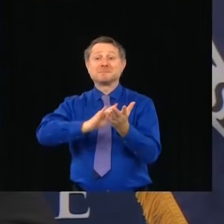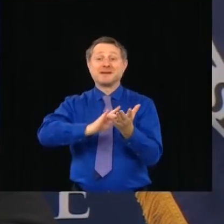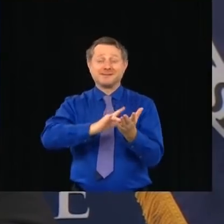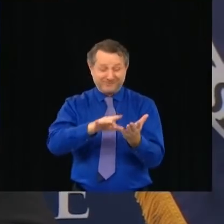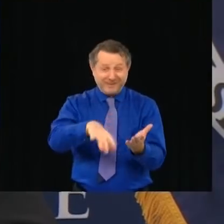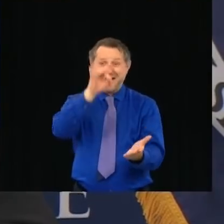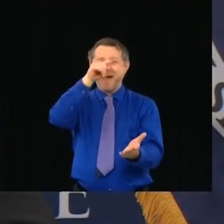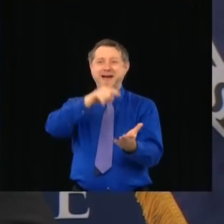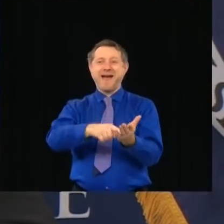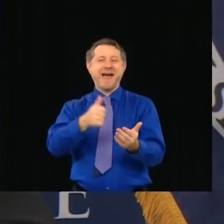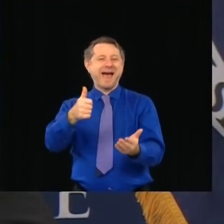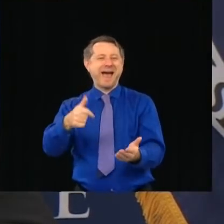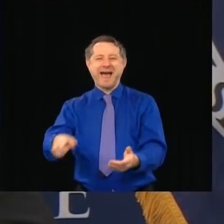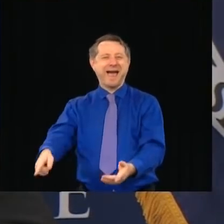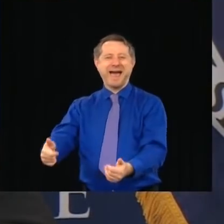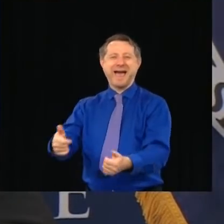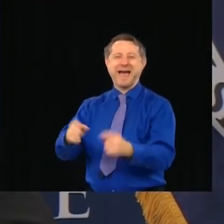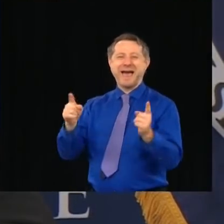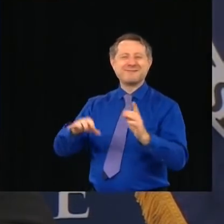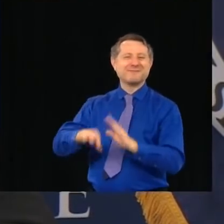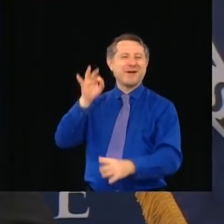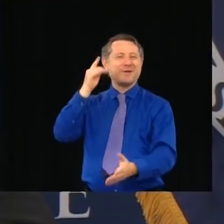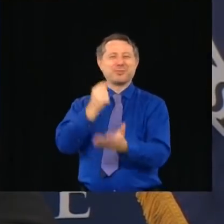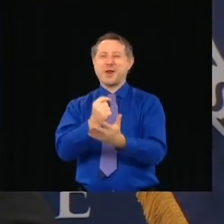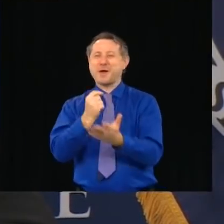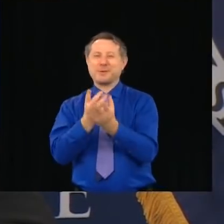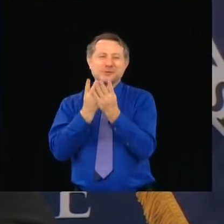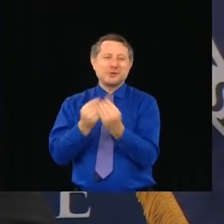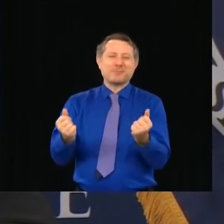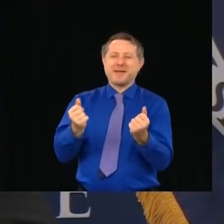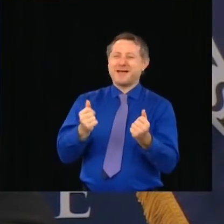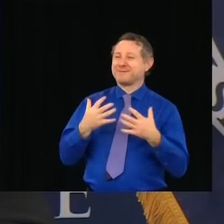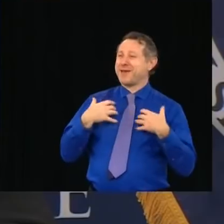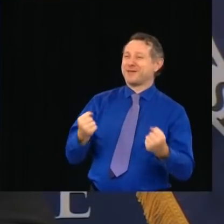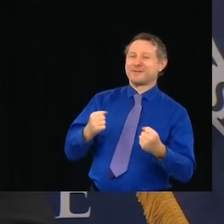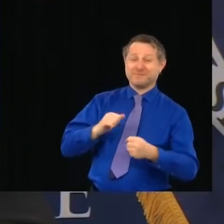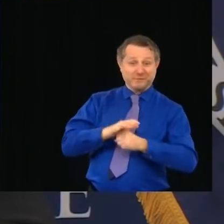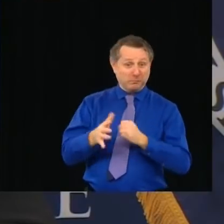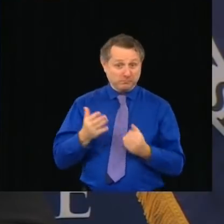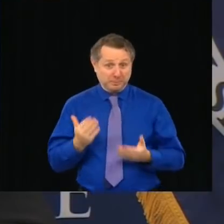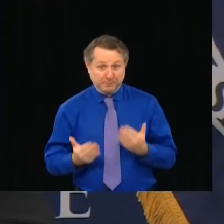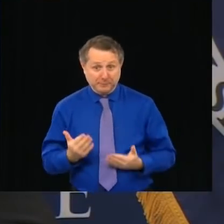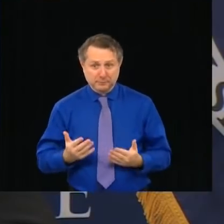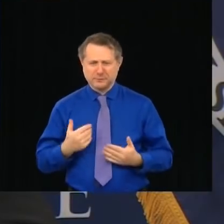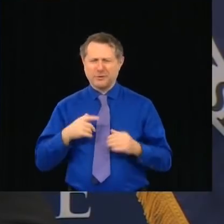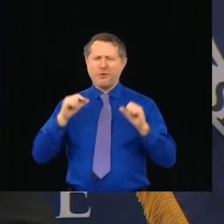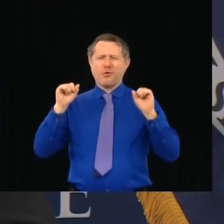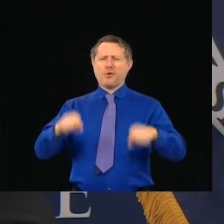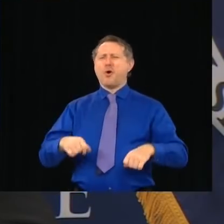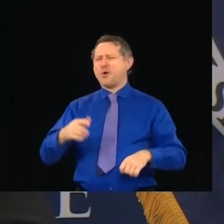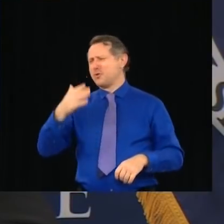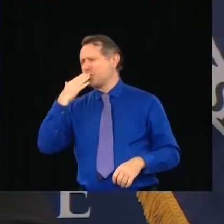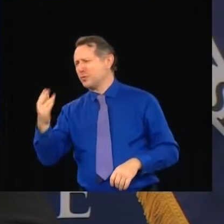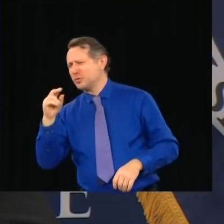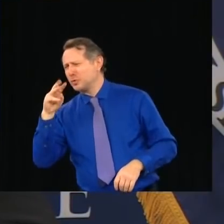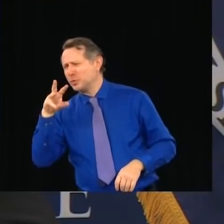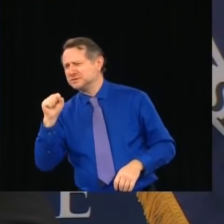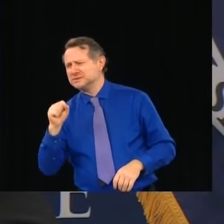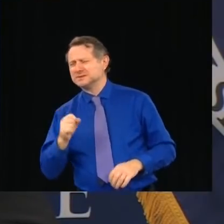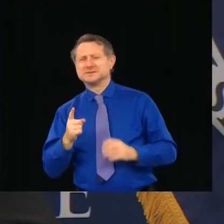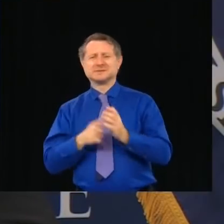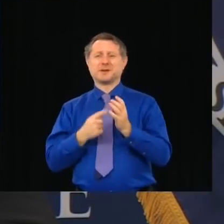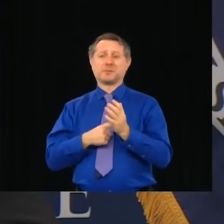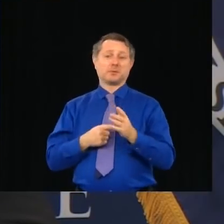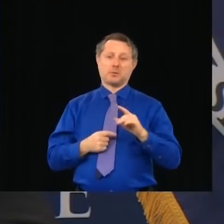they found a therapeutic model that actually treats the virus. So there can be good things that have developed, that